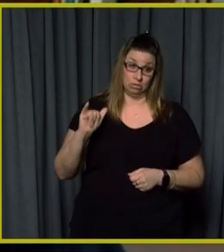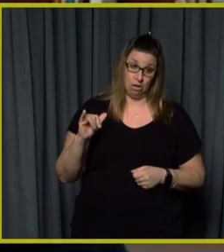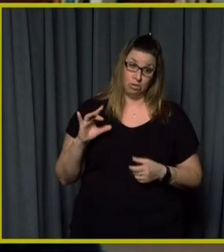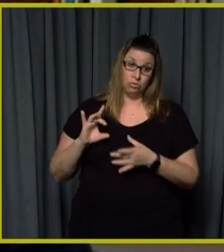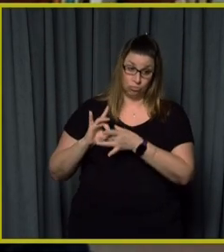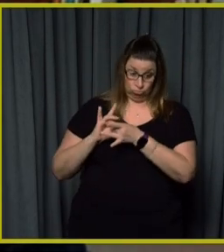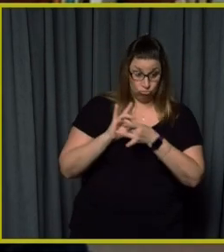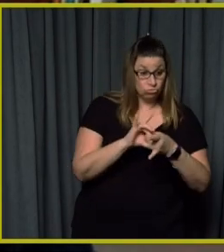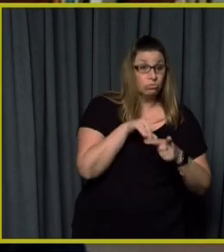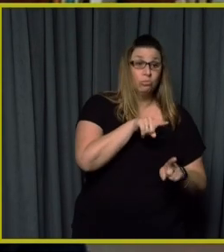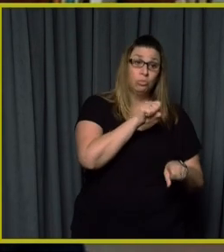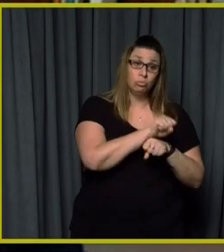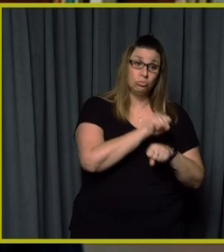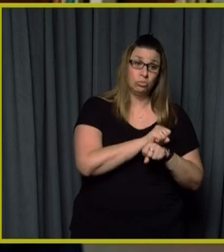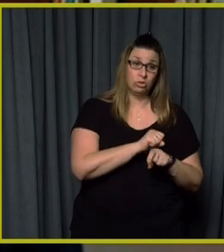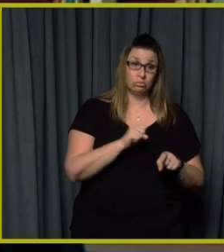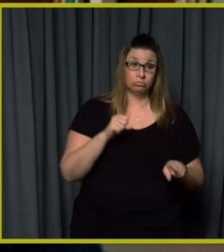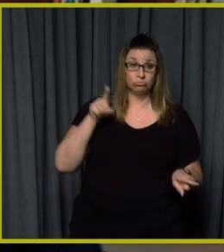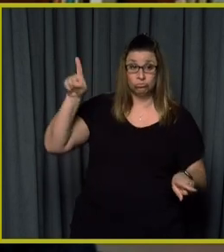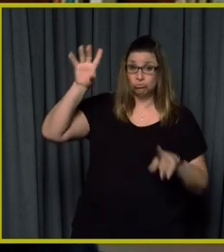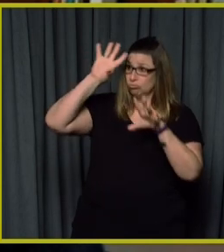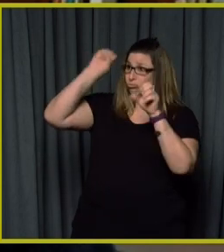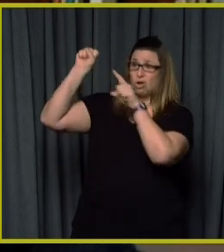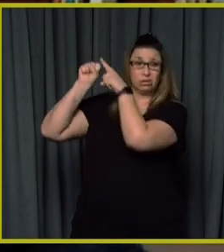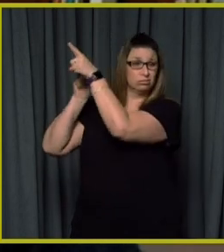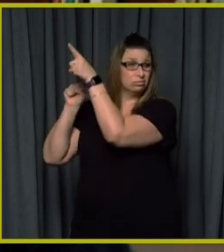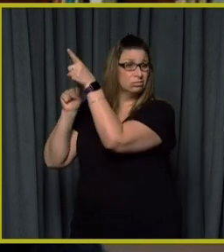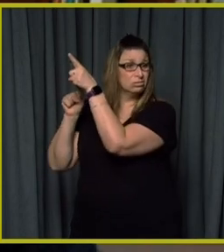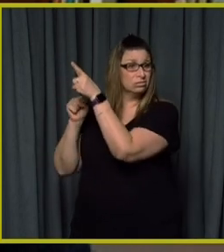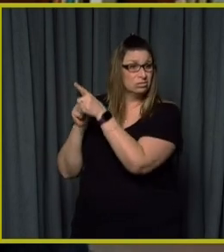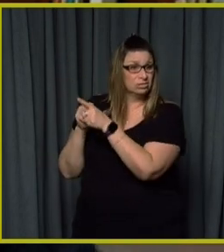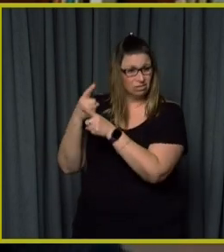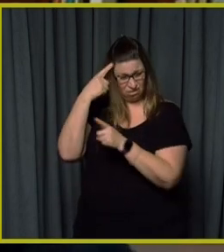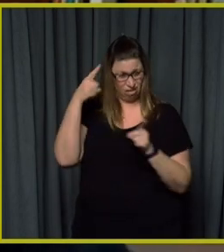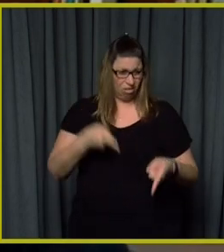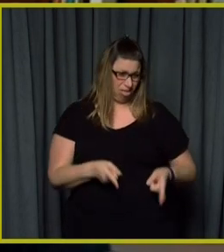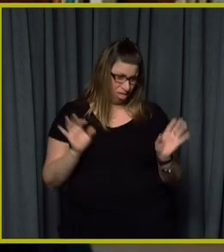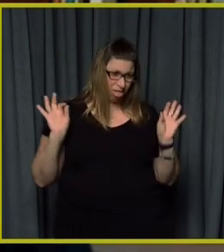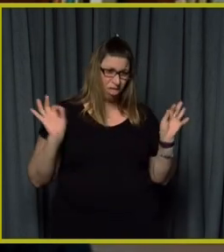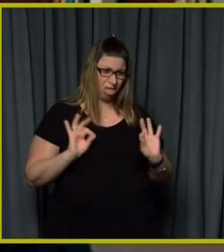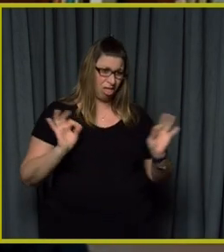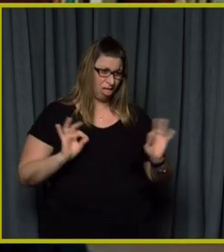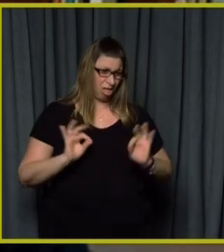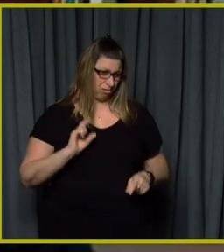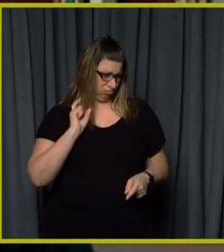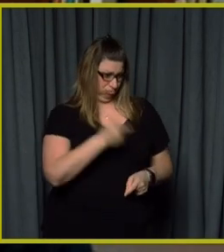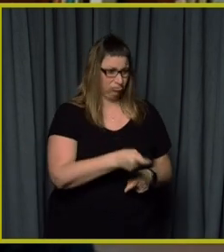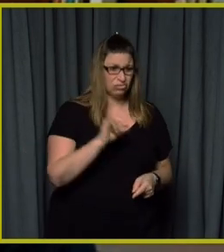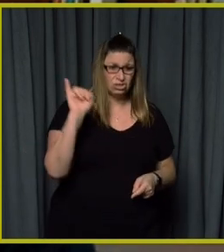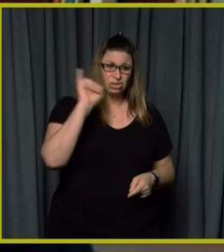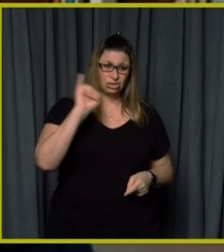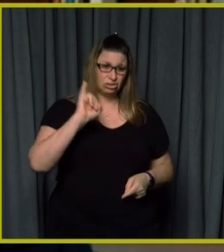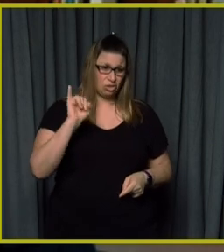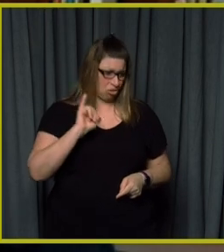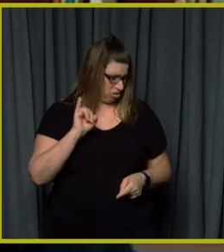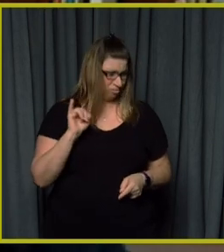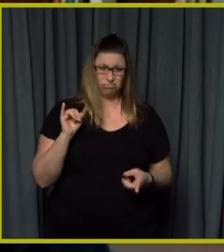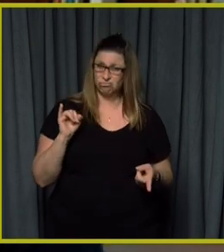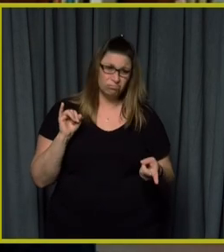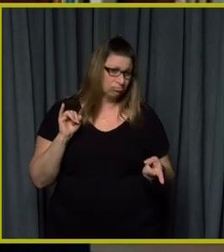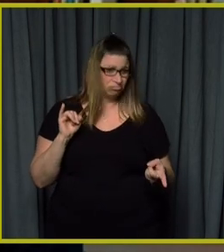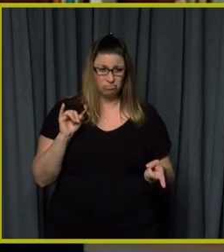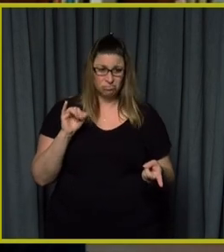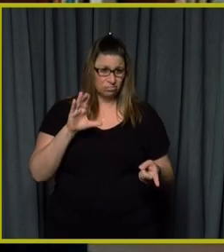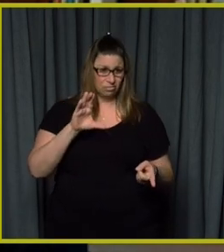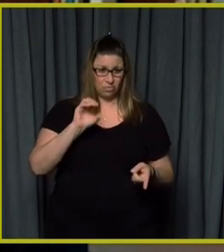crisis, easily could have responded to that with extending health insurance, reopening the Obamacare exchanges,